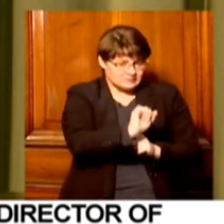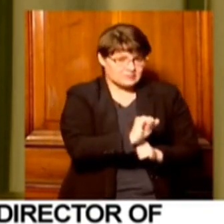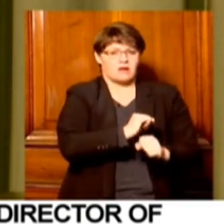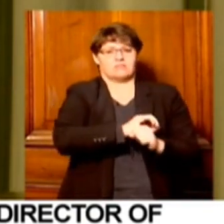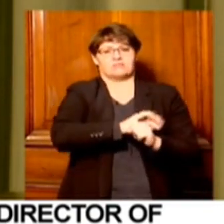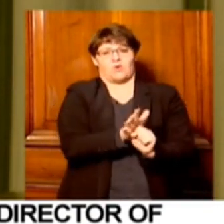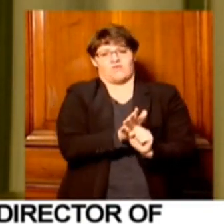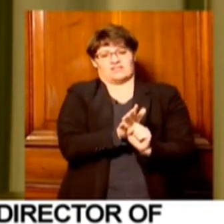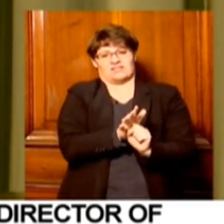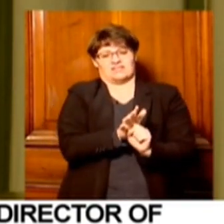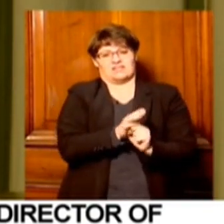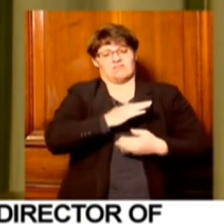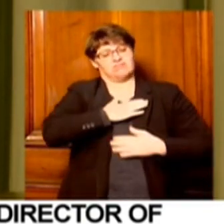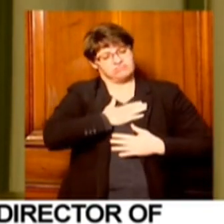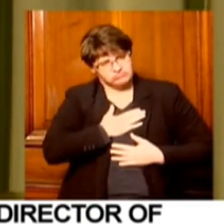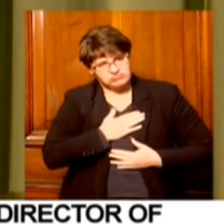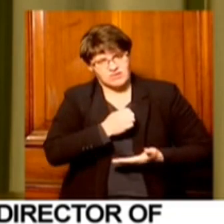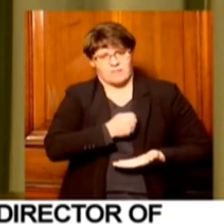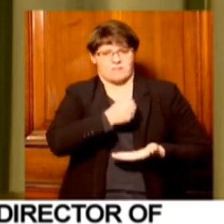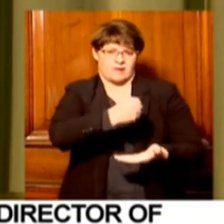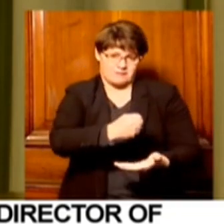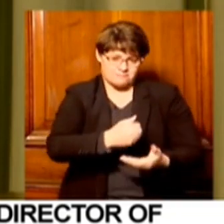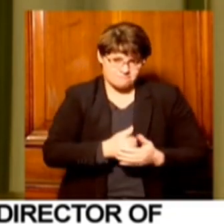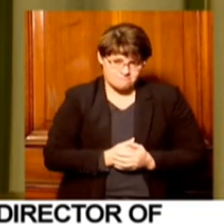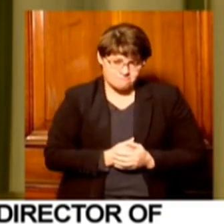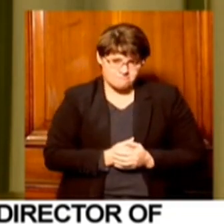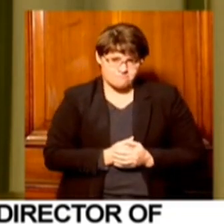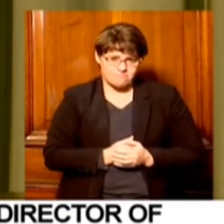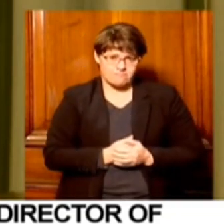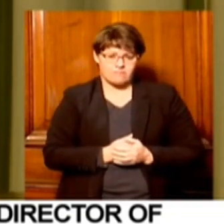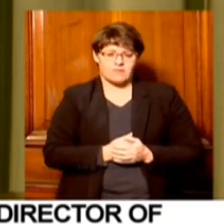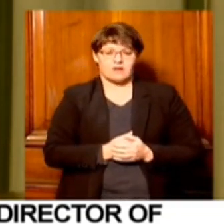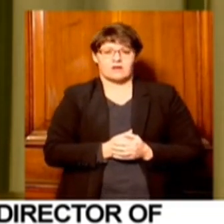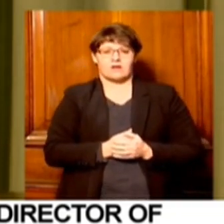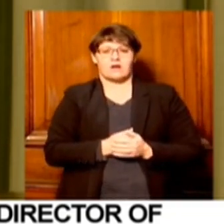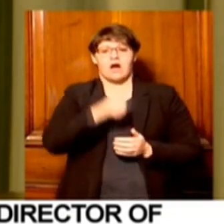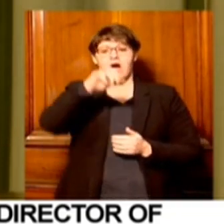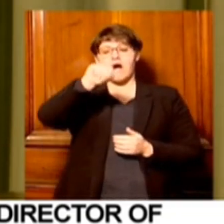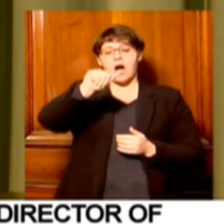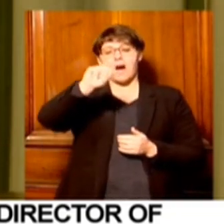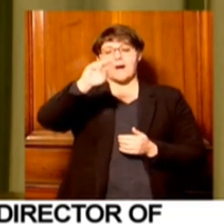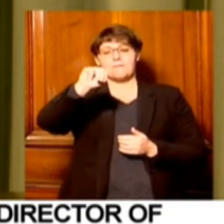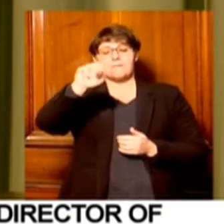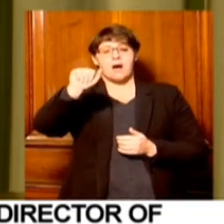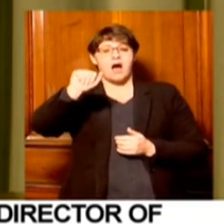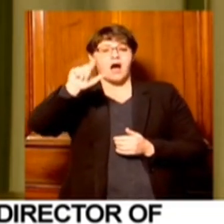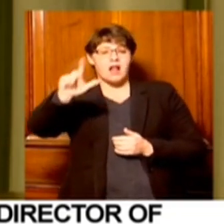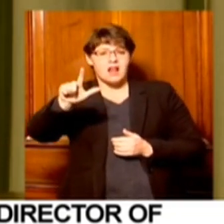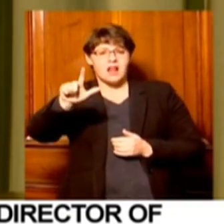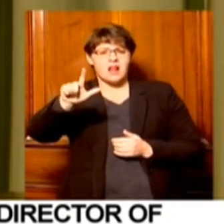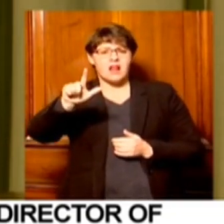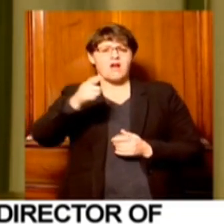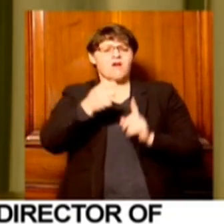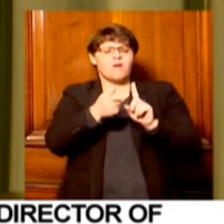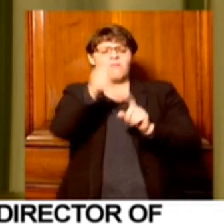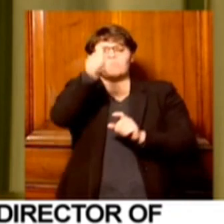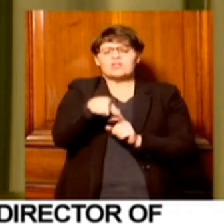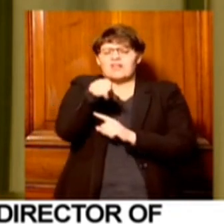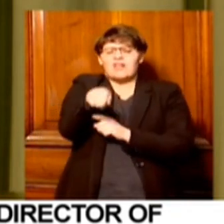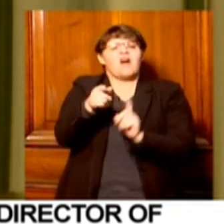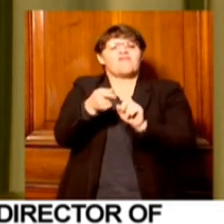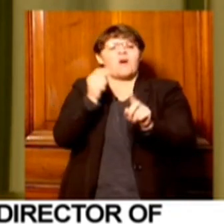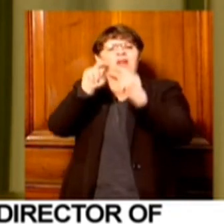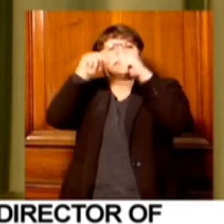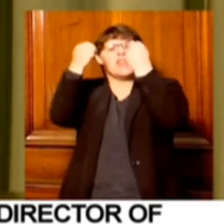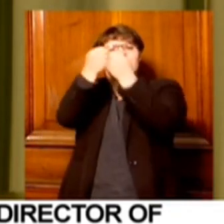measures. And I wish to thank Abba Omar from the National Banking Association